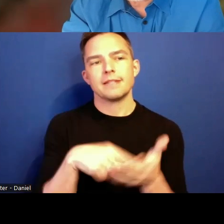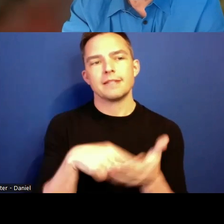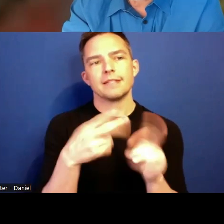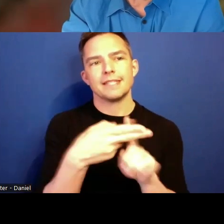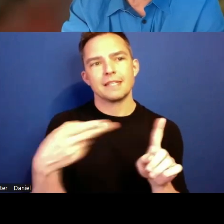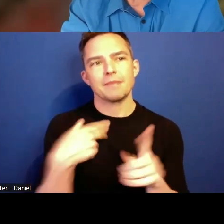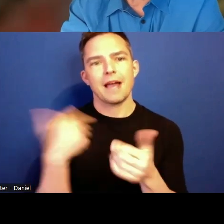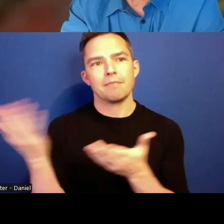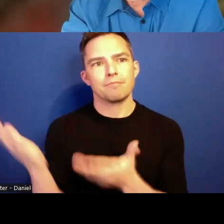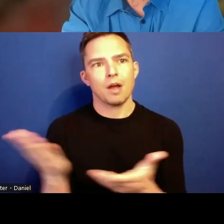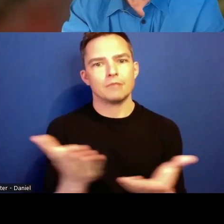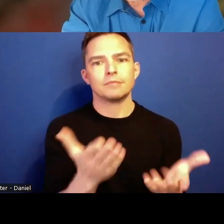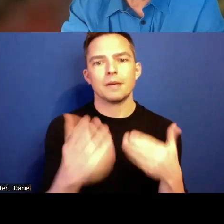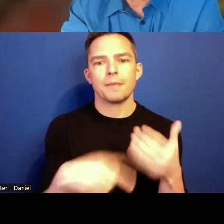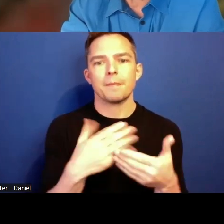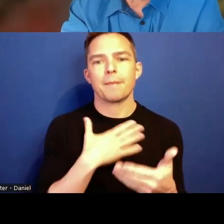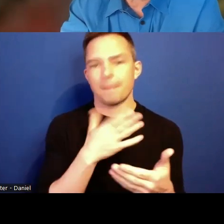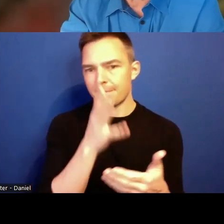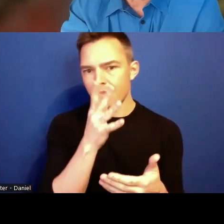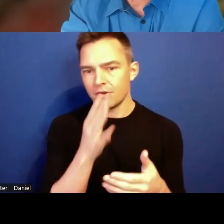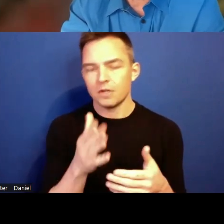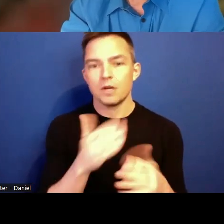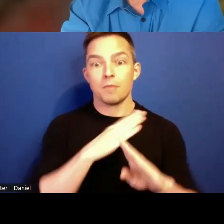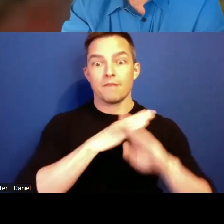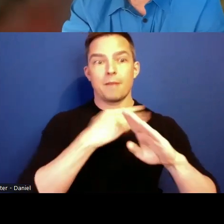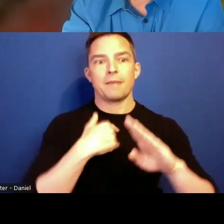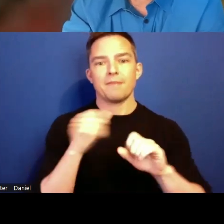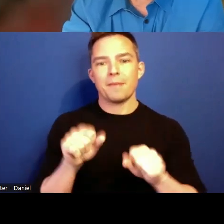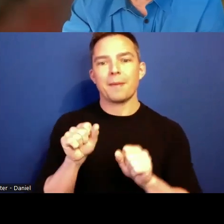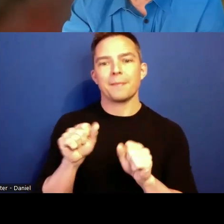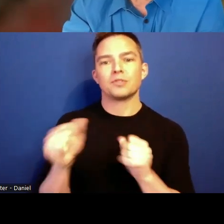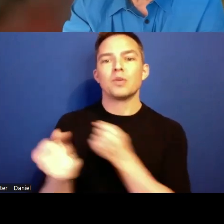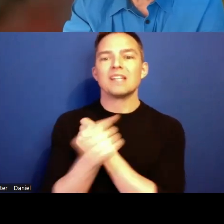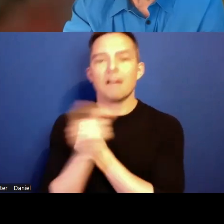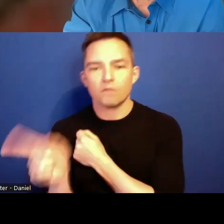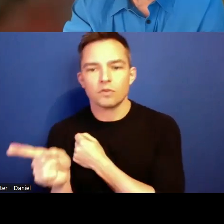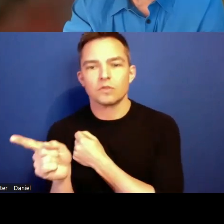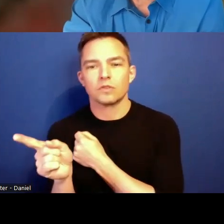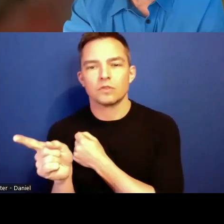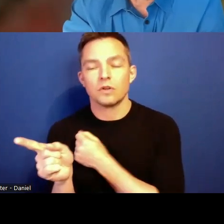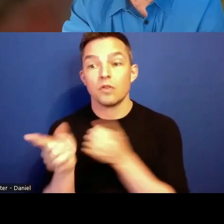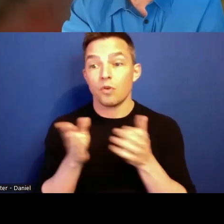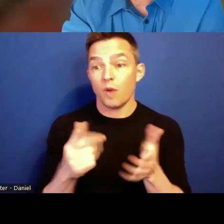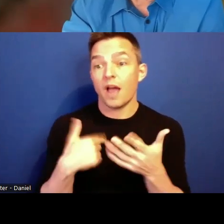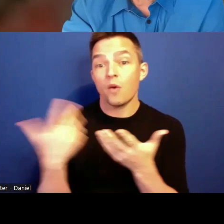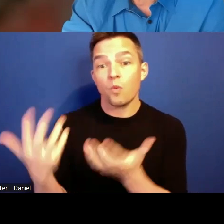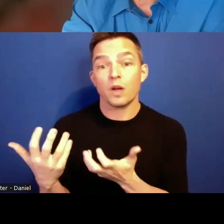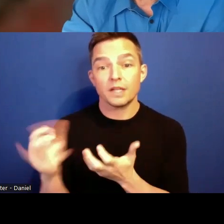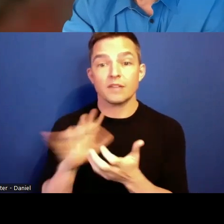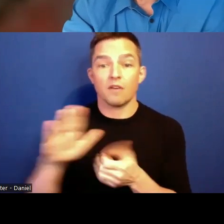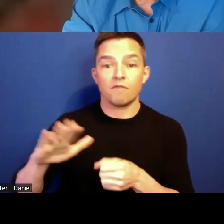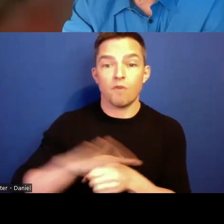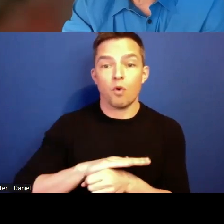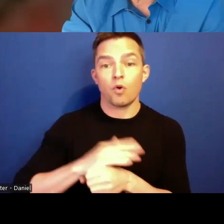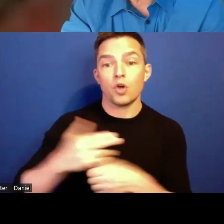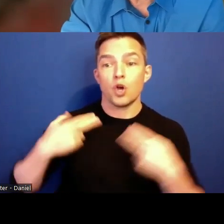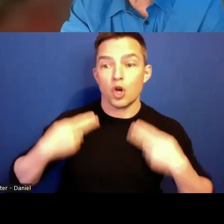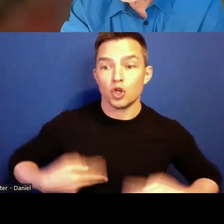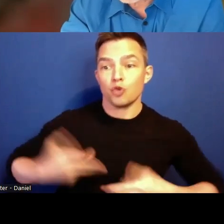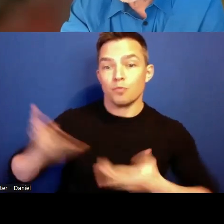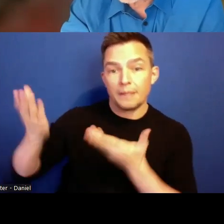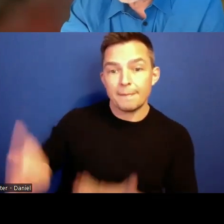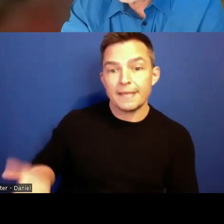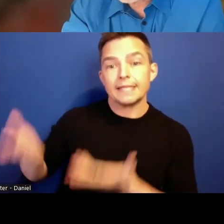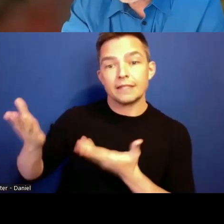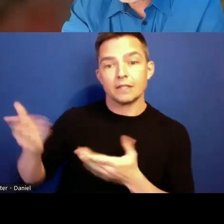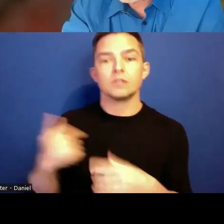carried around my mother was preventing me from loving her at the way that I wanted to as a full human being. And so I